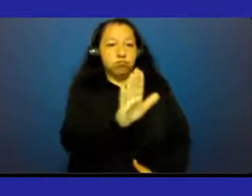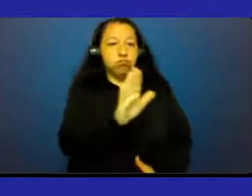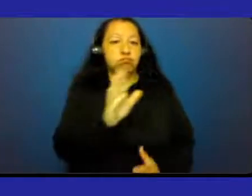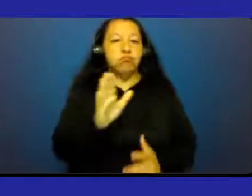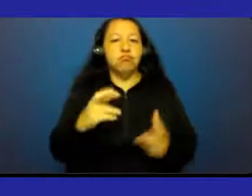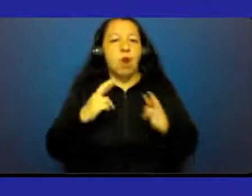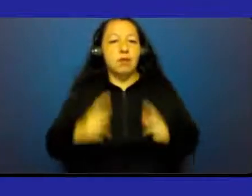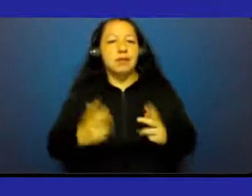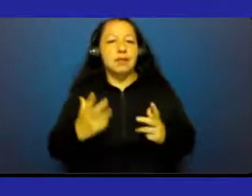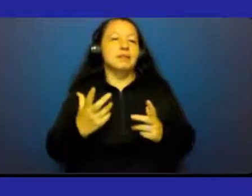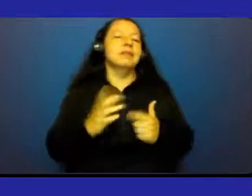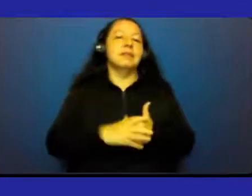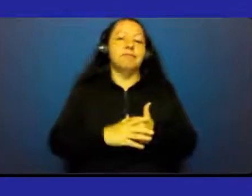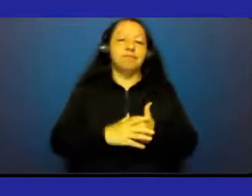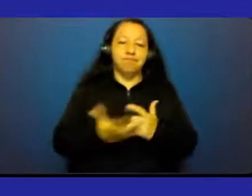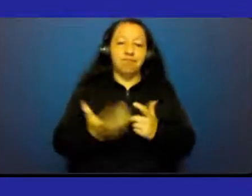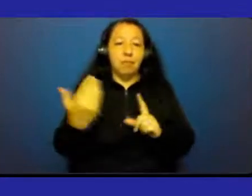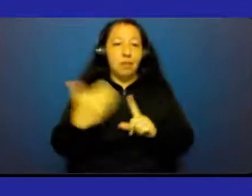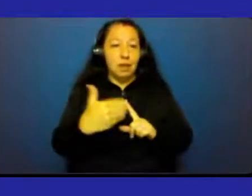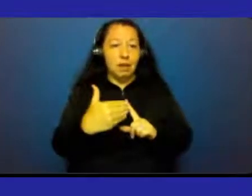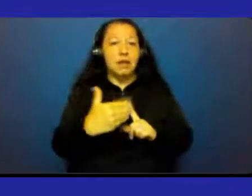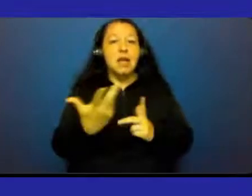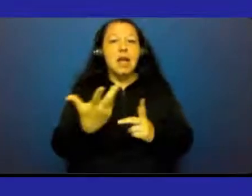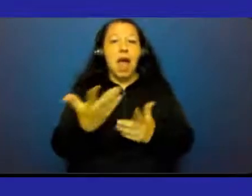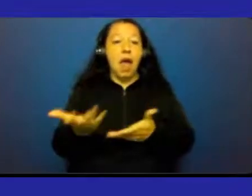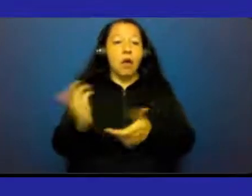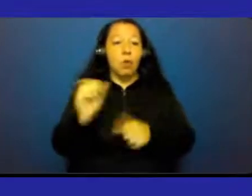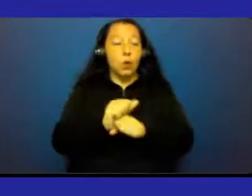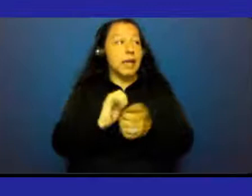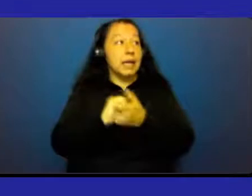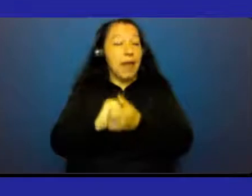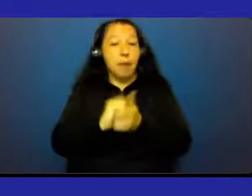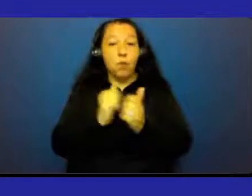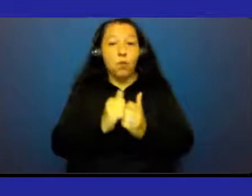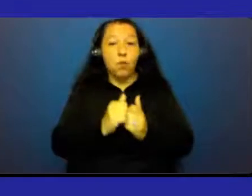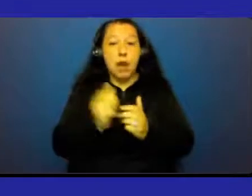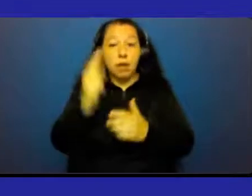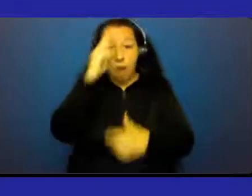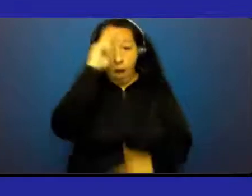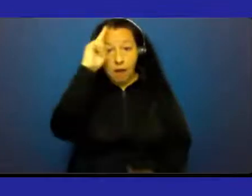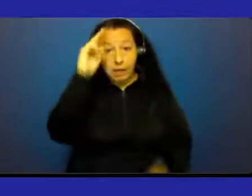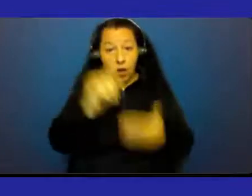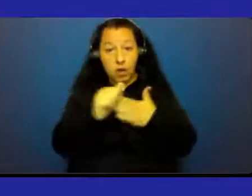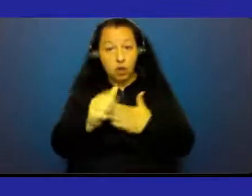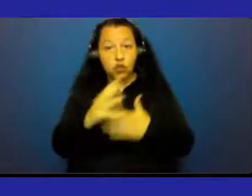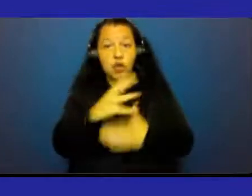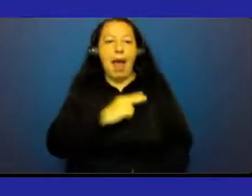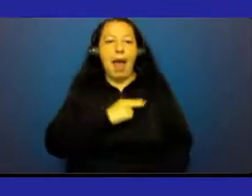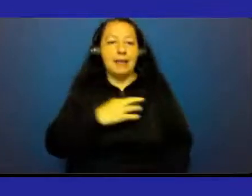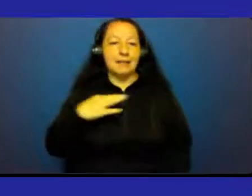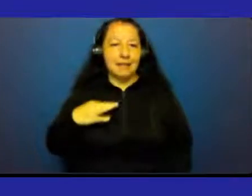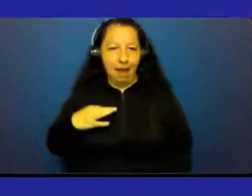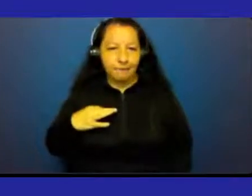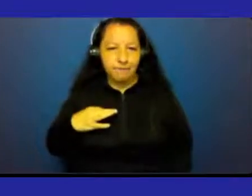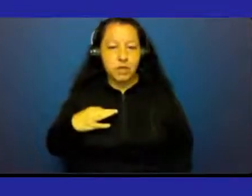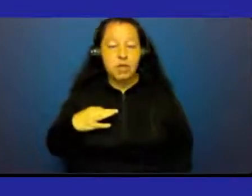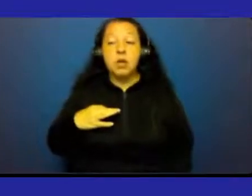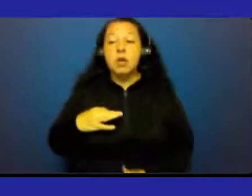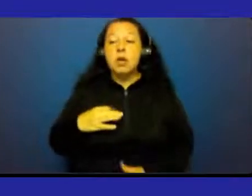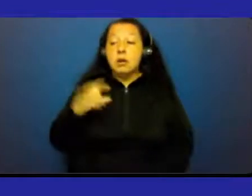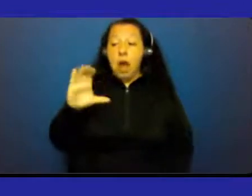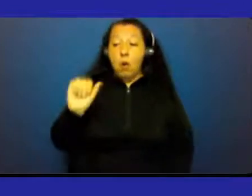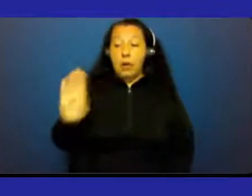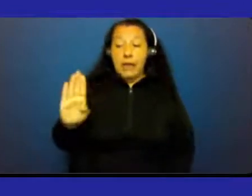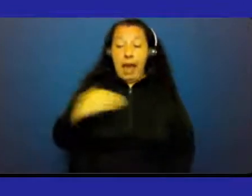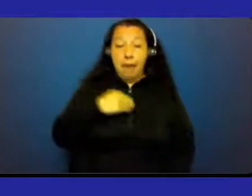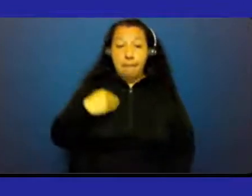and collaboration with our hospital leadership and staff. In addition of being a CAB member, the community members